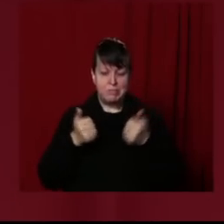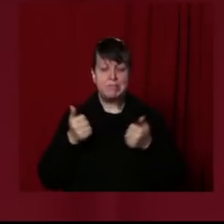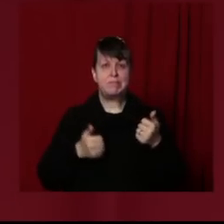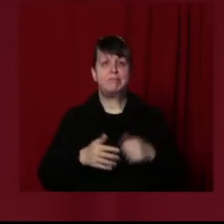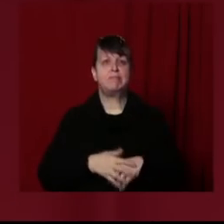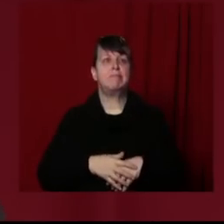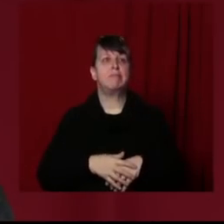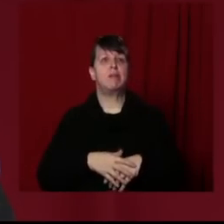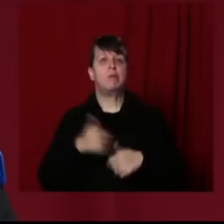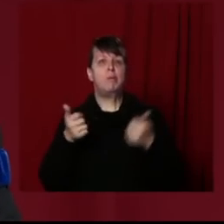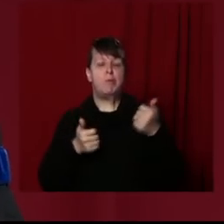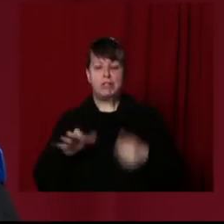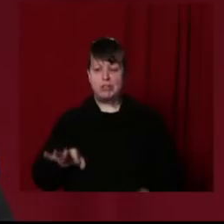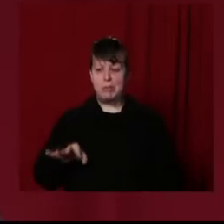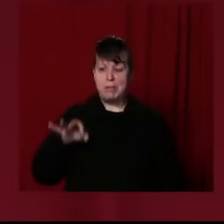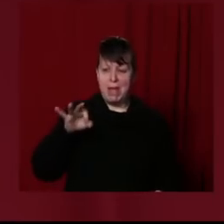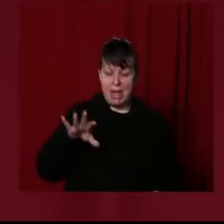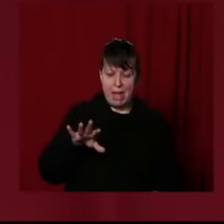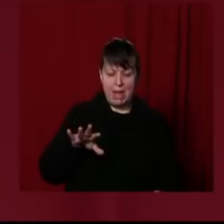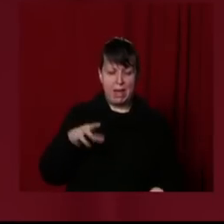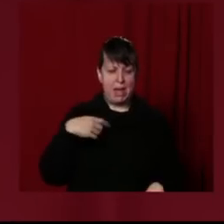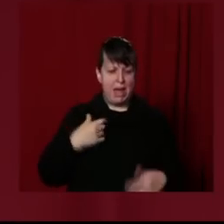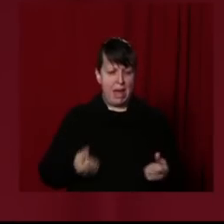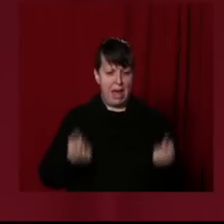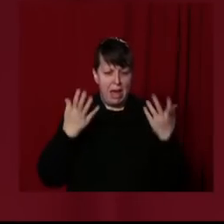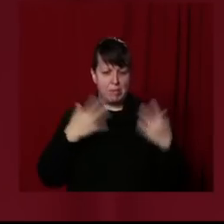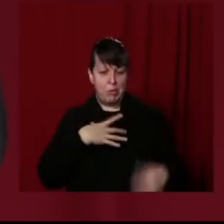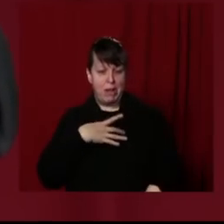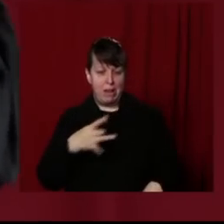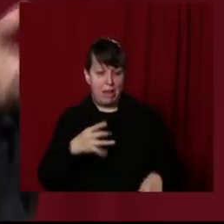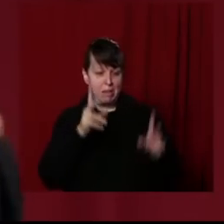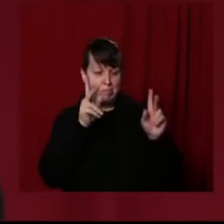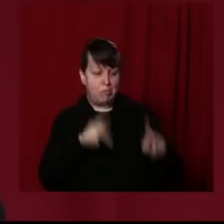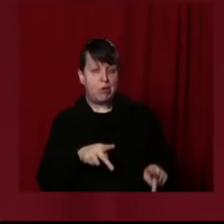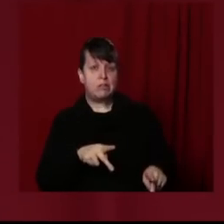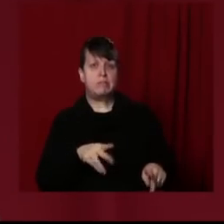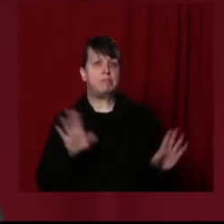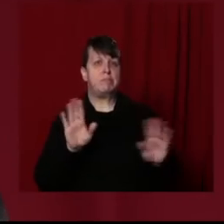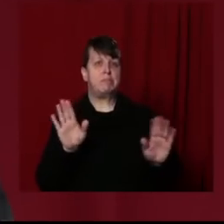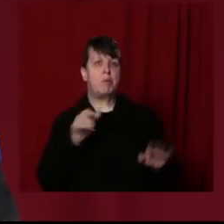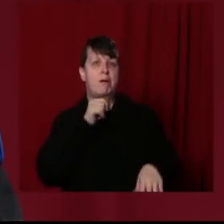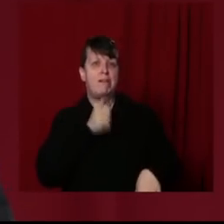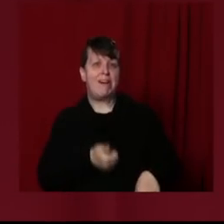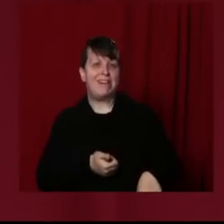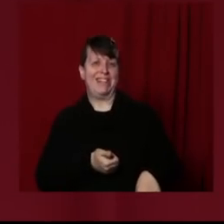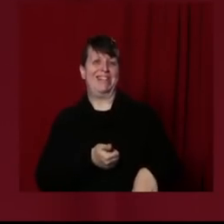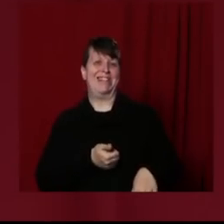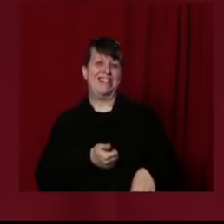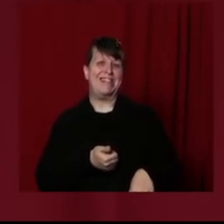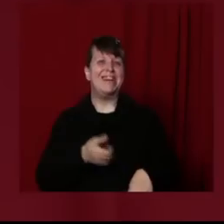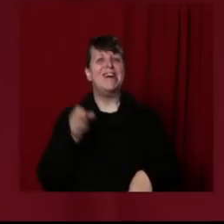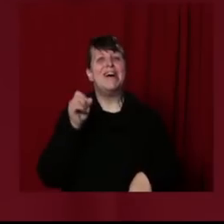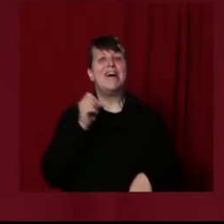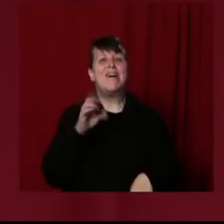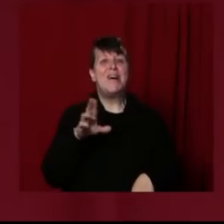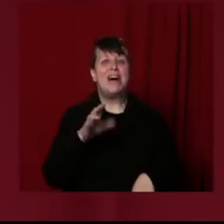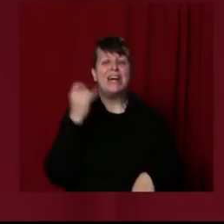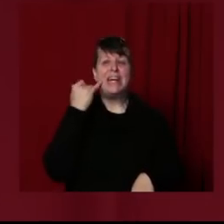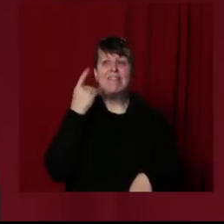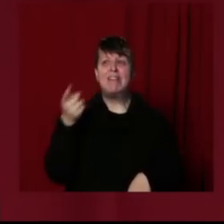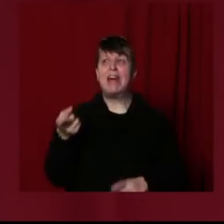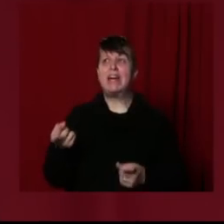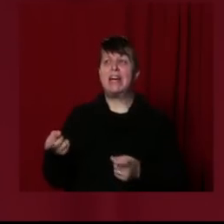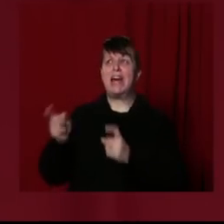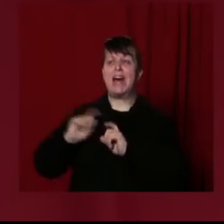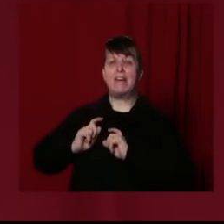what to pay, we think about how much we like the person or not, and or what they gave us